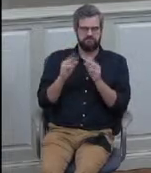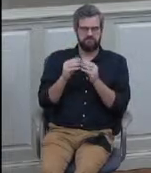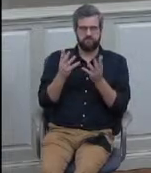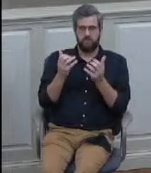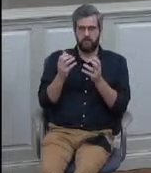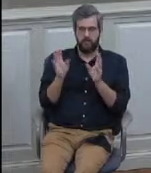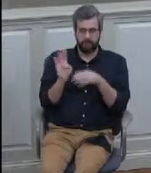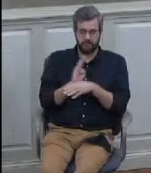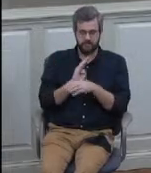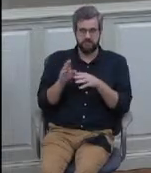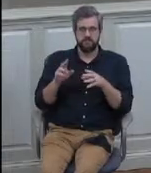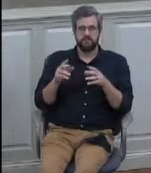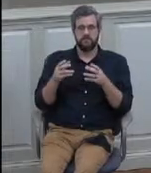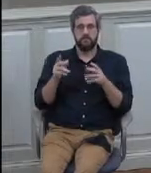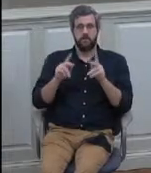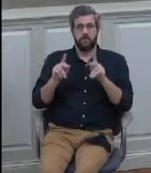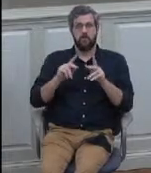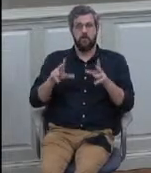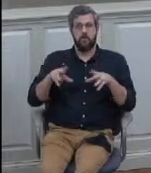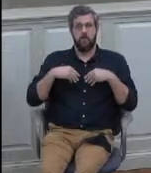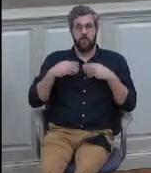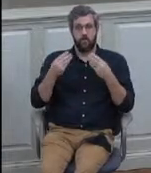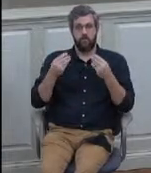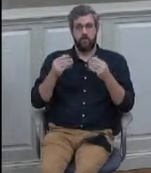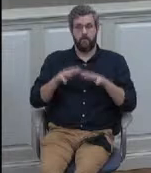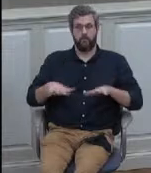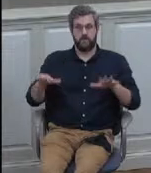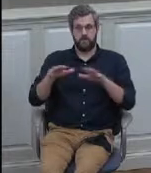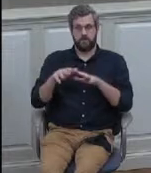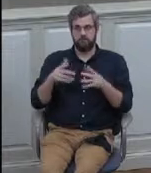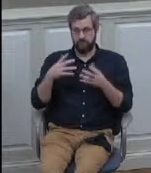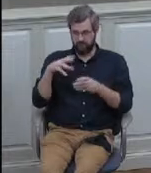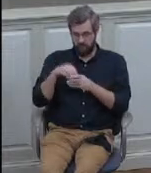businesses and property owners that are going to be impacted by the project.